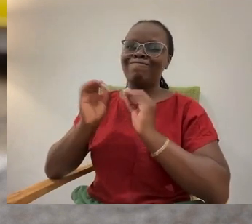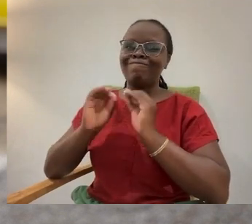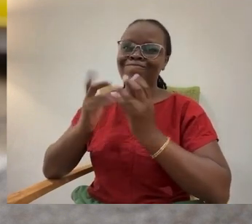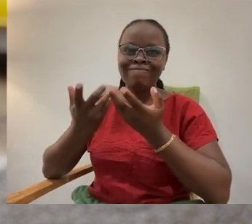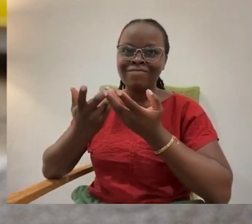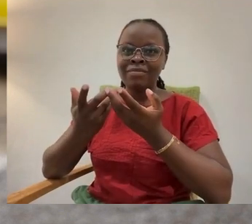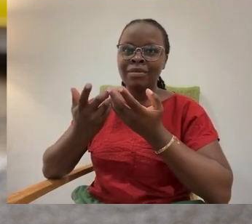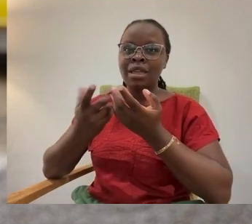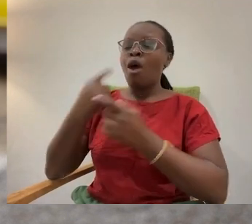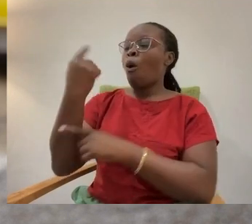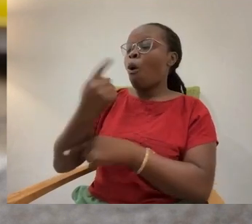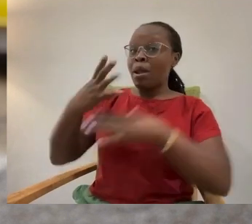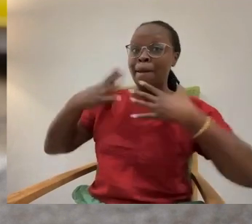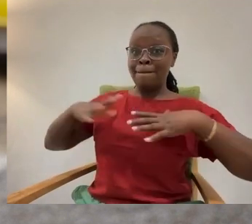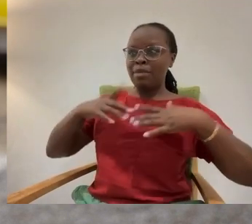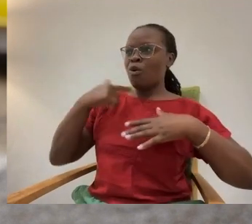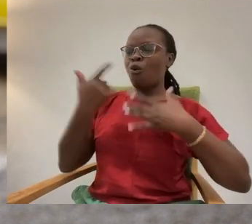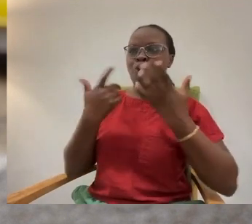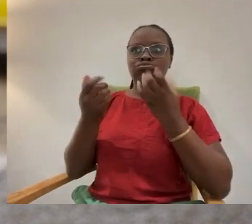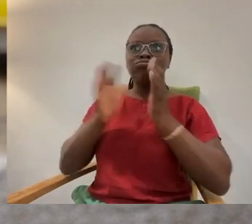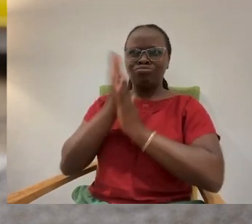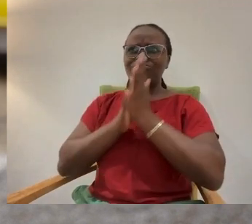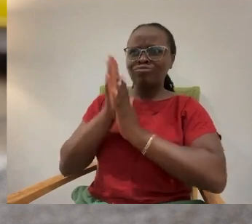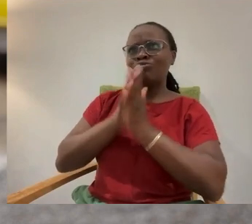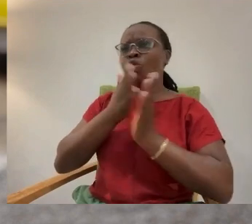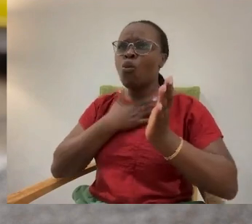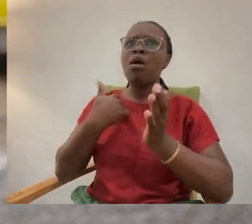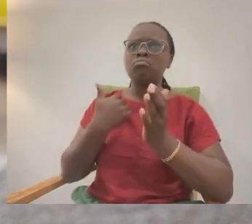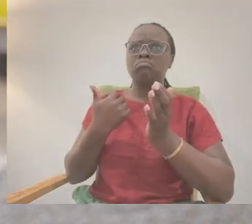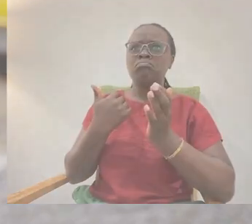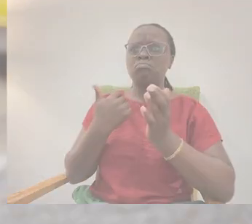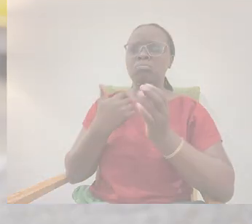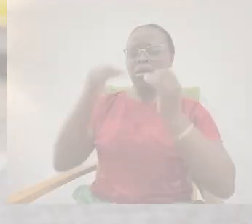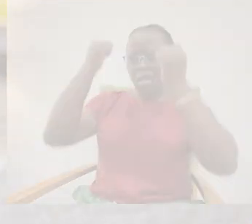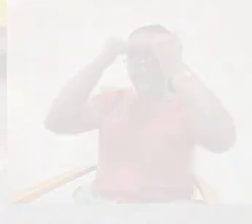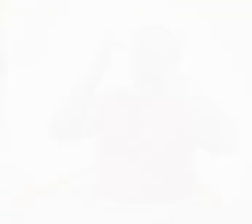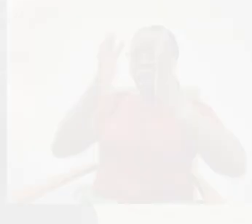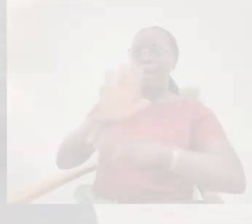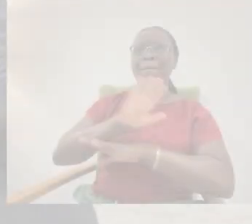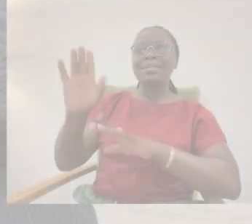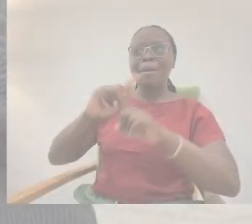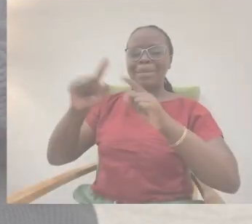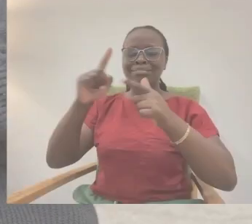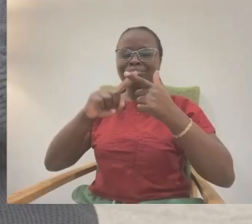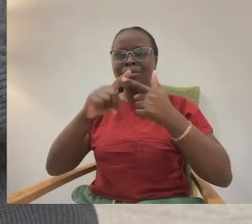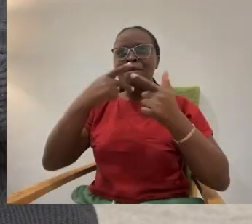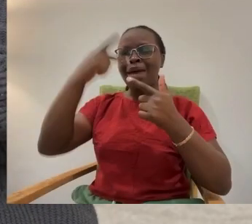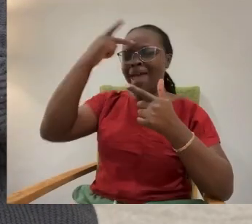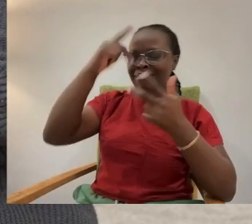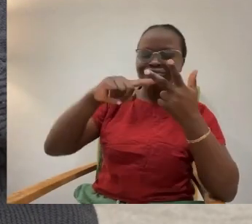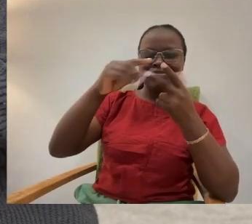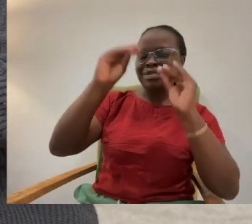I think the only people who were not resisting were the learners themselves. They were quite excited about the idea. So we've heard from